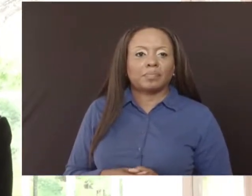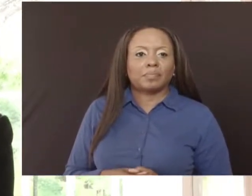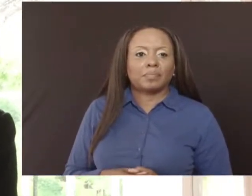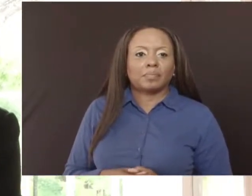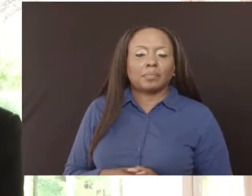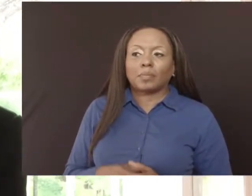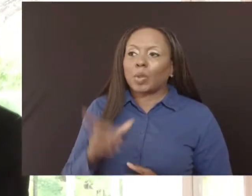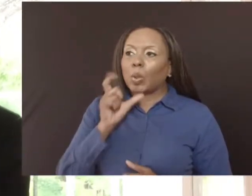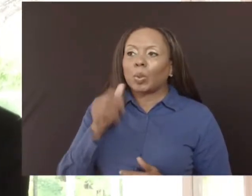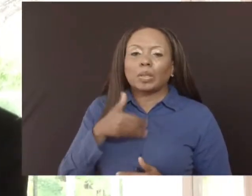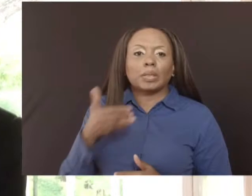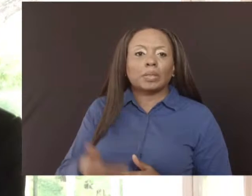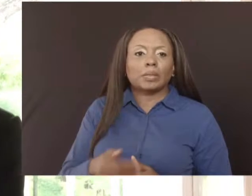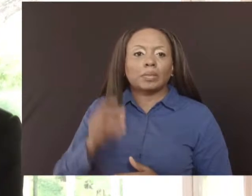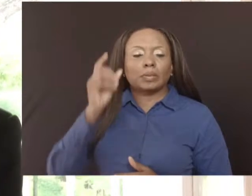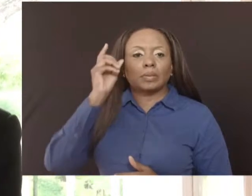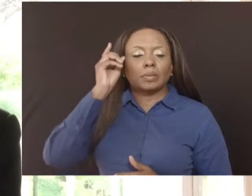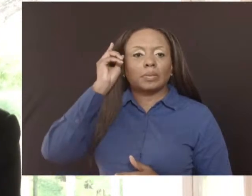Who's next?